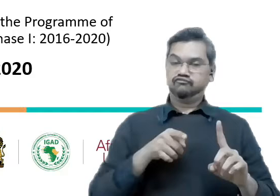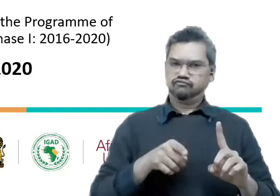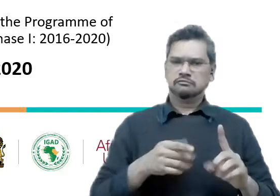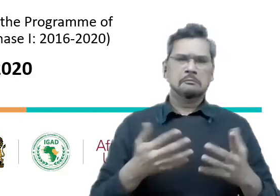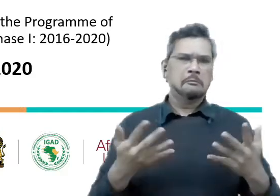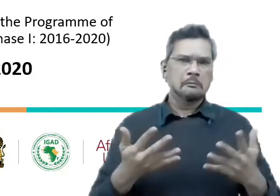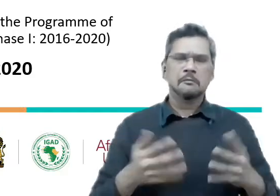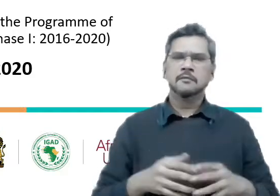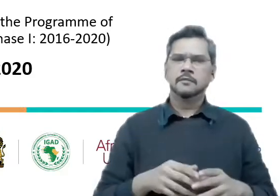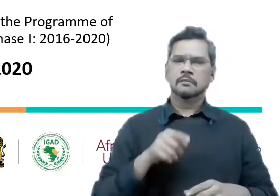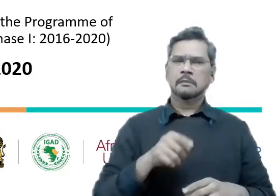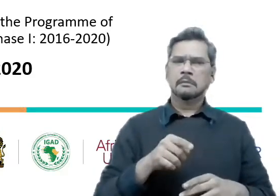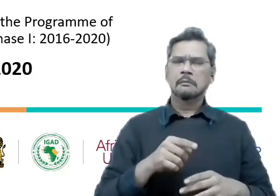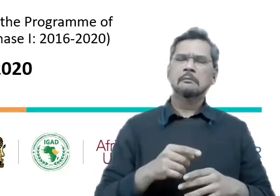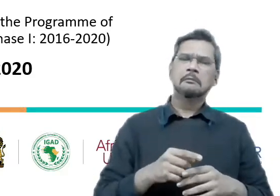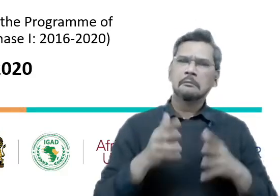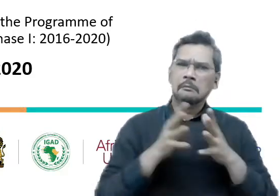far.